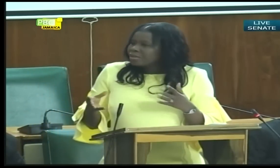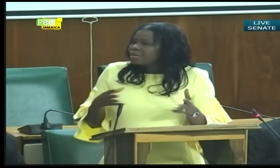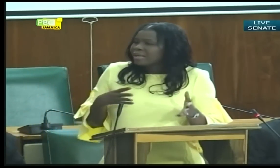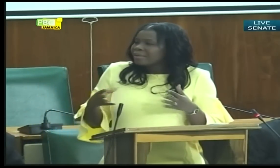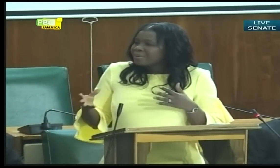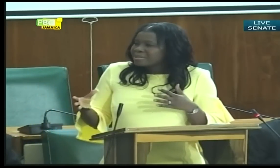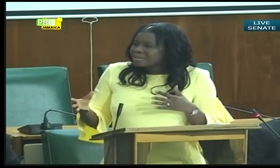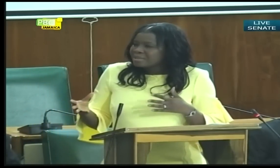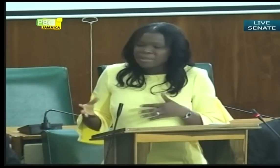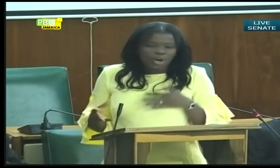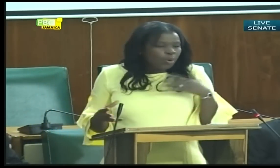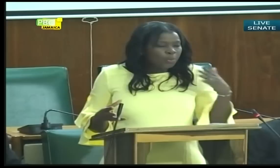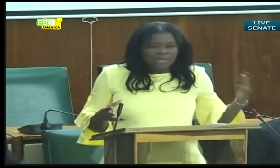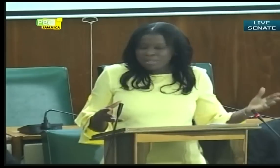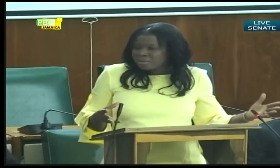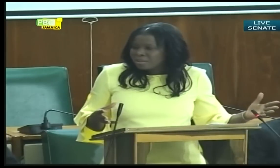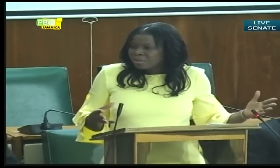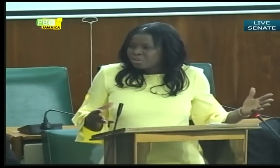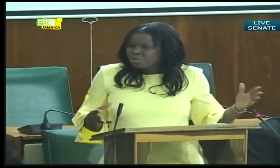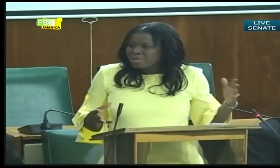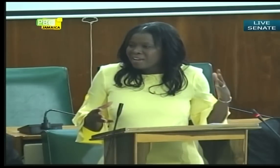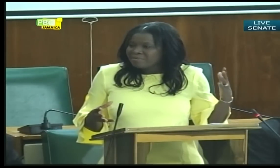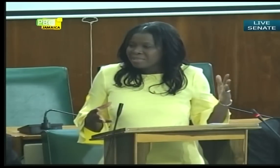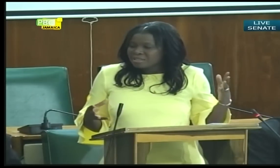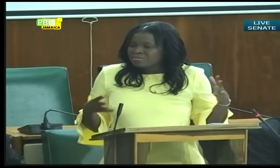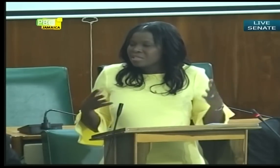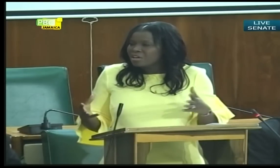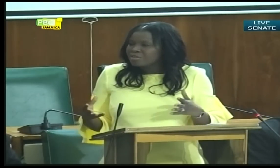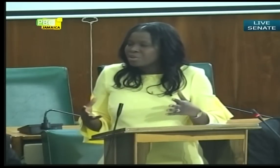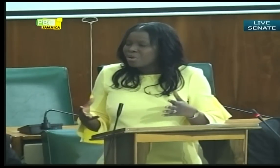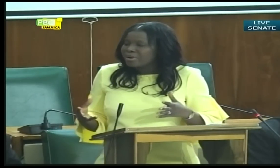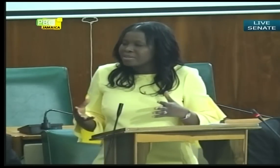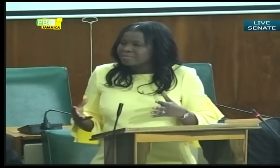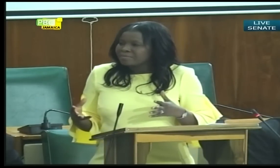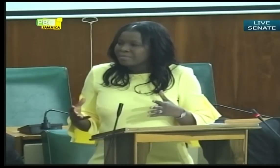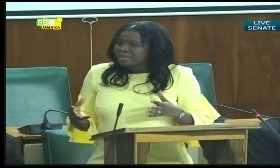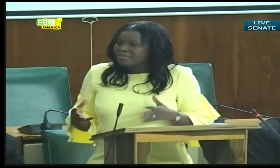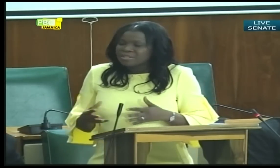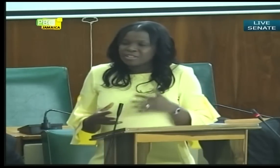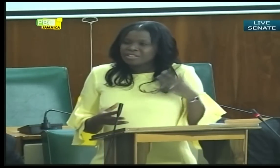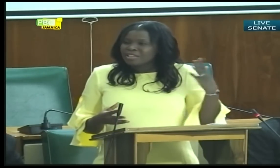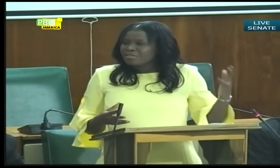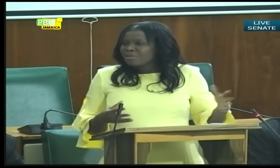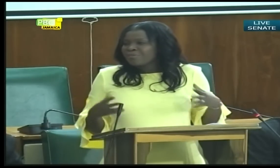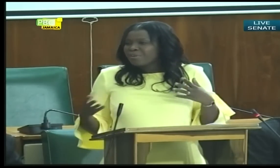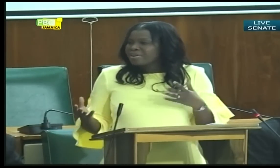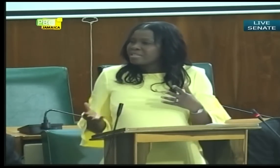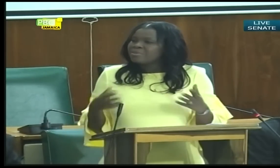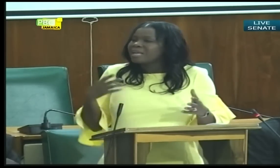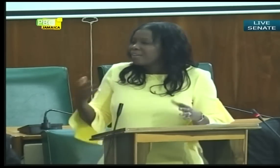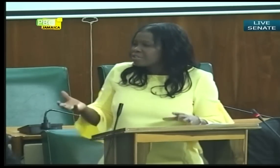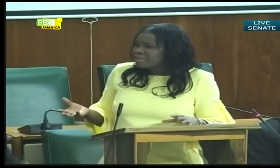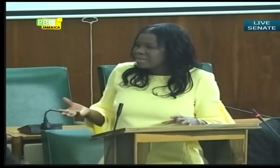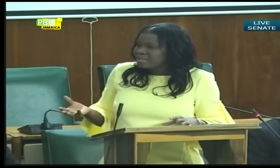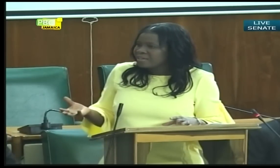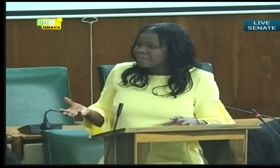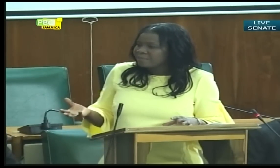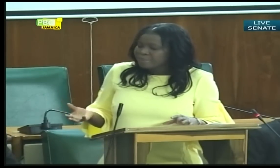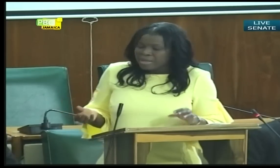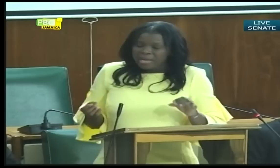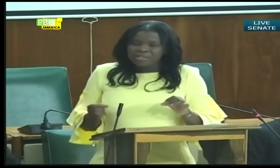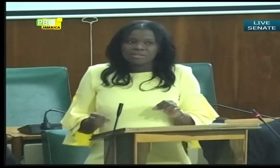going to look at the court system and how quickly do we have matters resolved in court. If it's going to take 3 or 4 years, he will have to